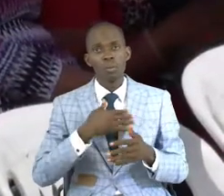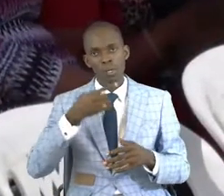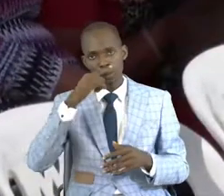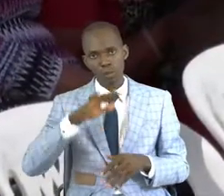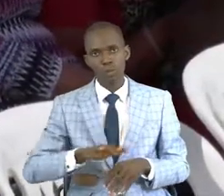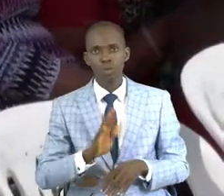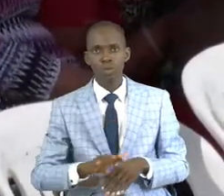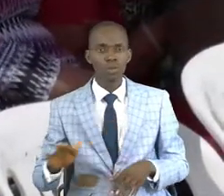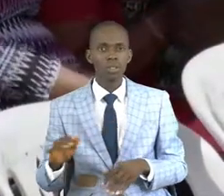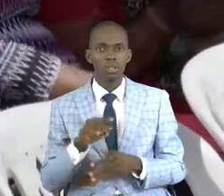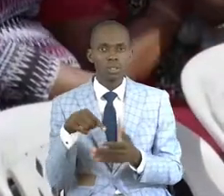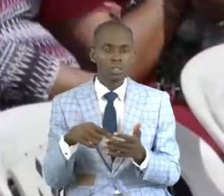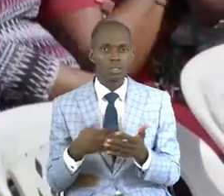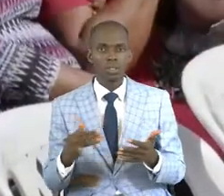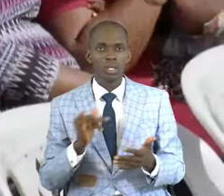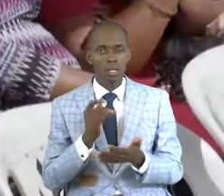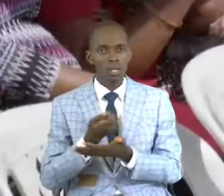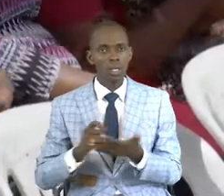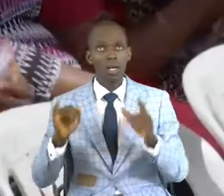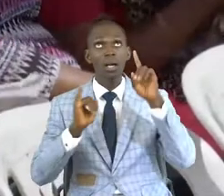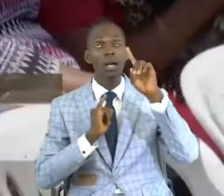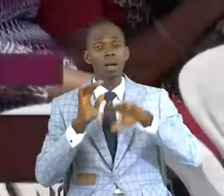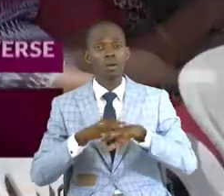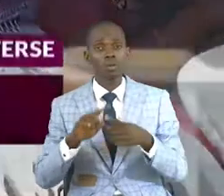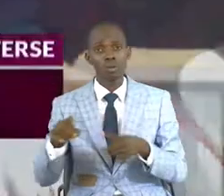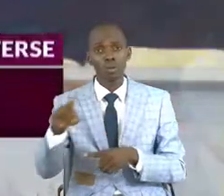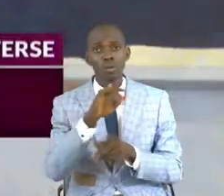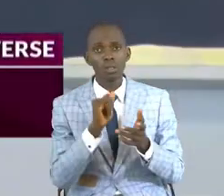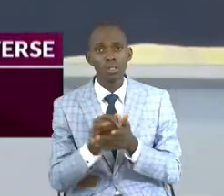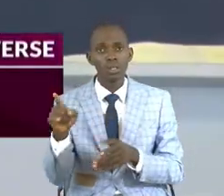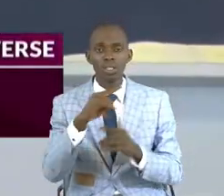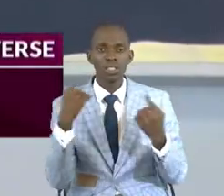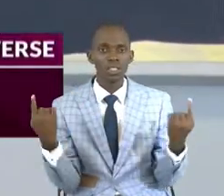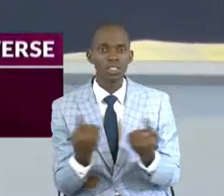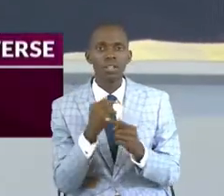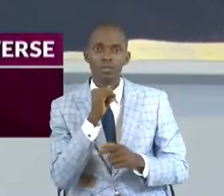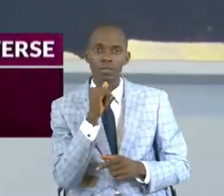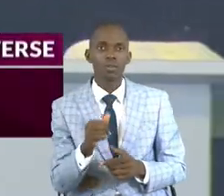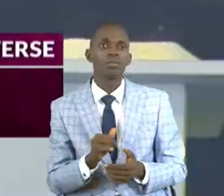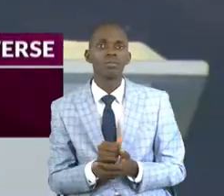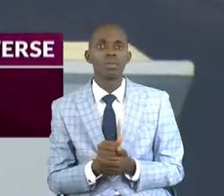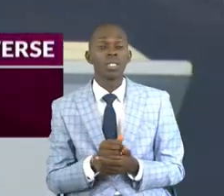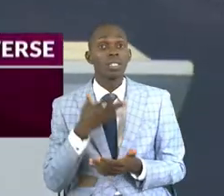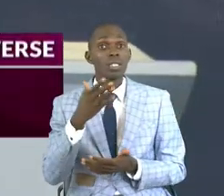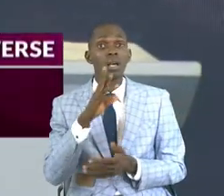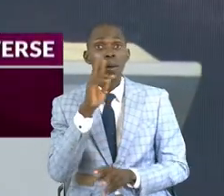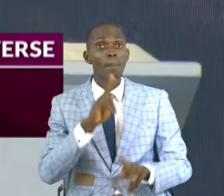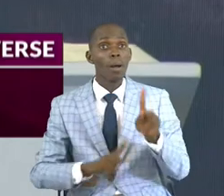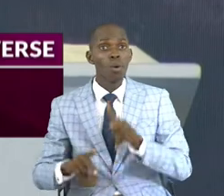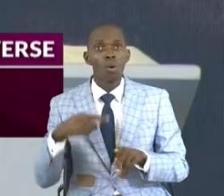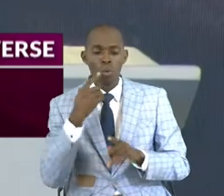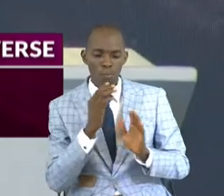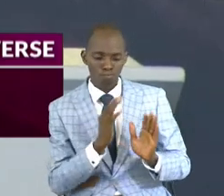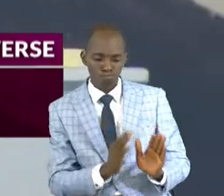I unto you, that ye sin not. There are people who plan their lives on